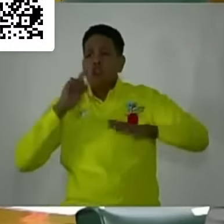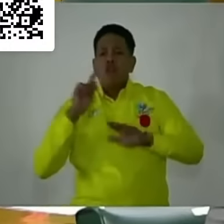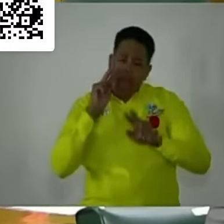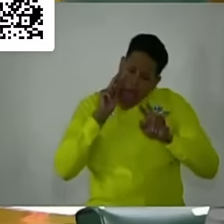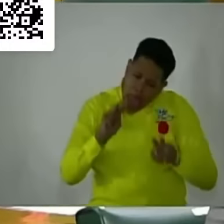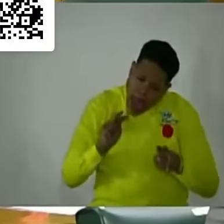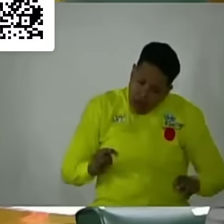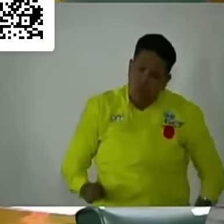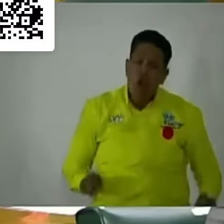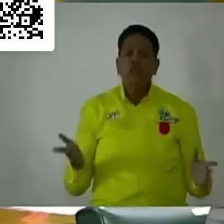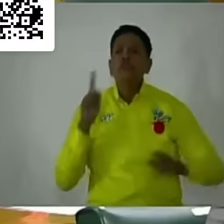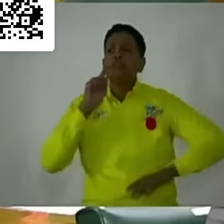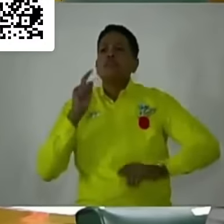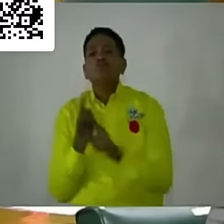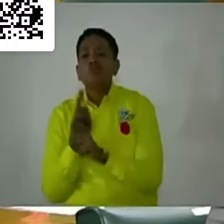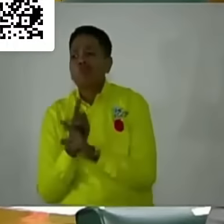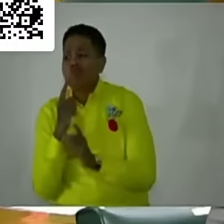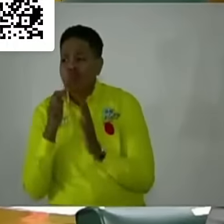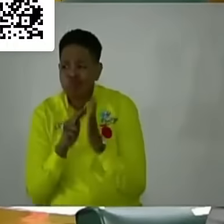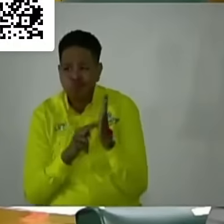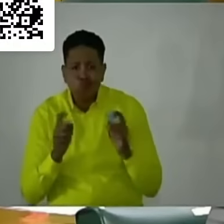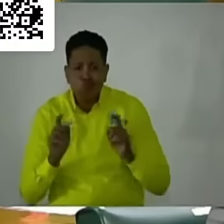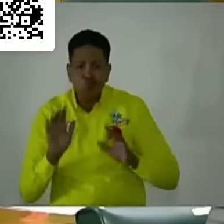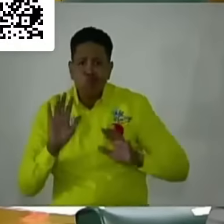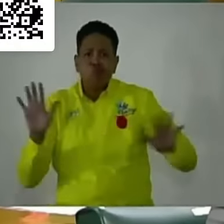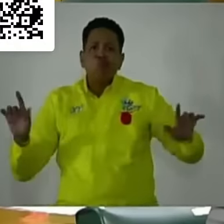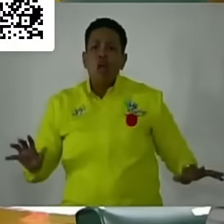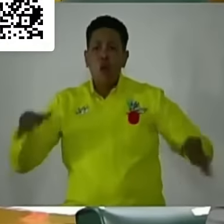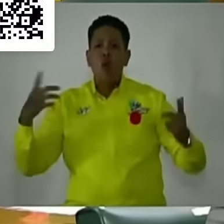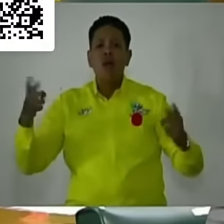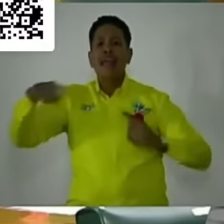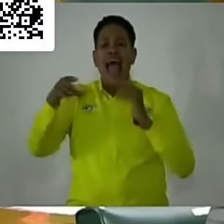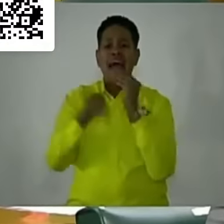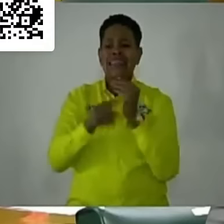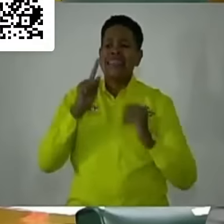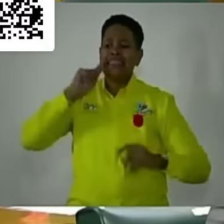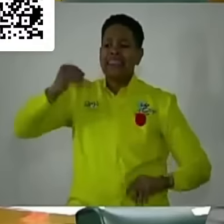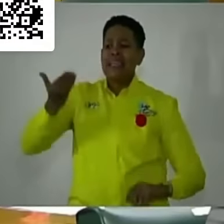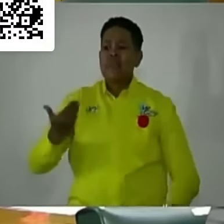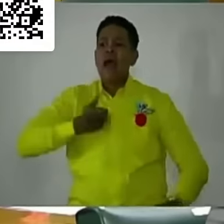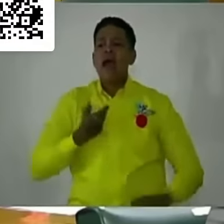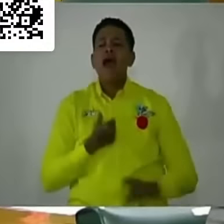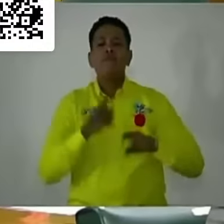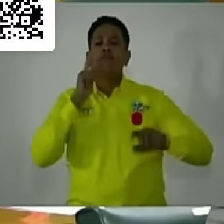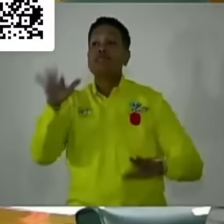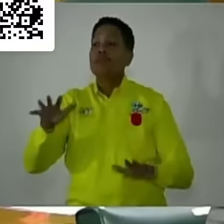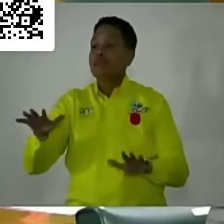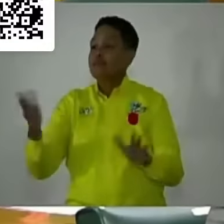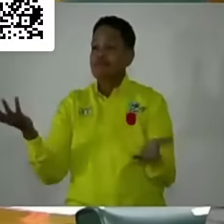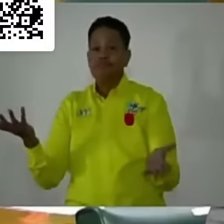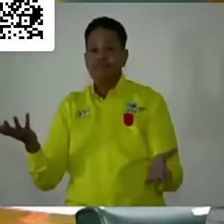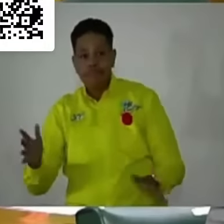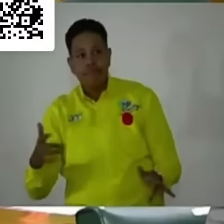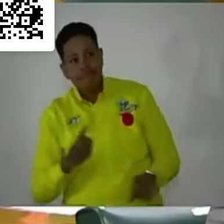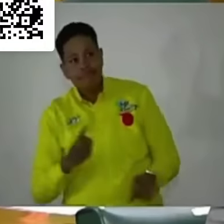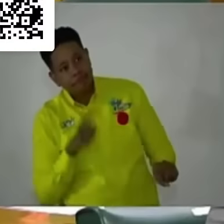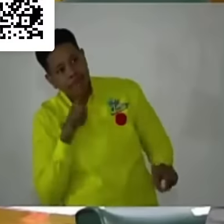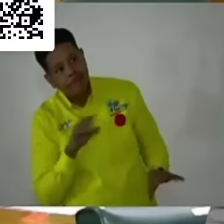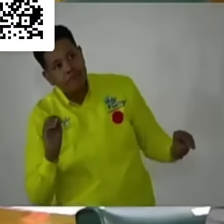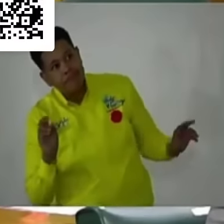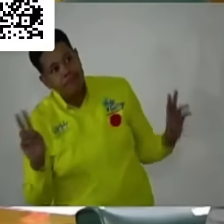enforcing the appropriate regulations, they also seem to have been neutered.